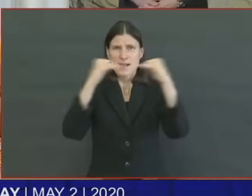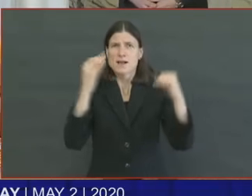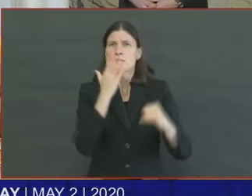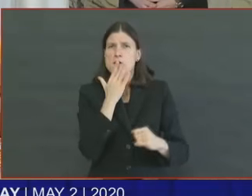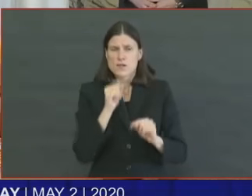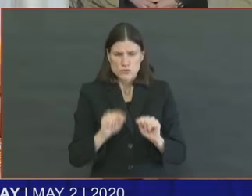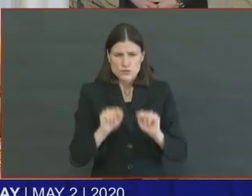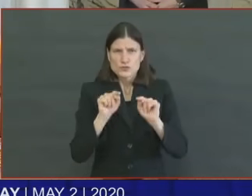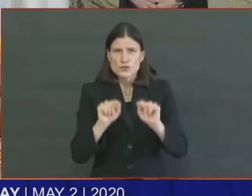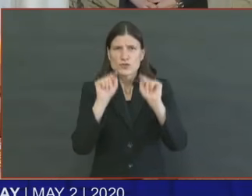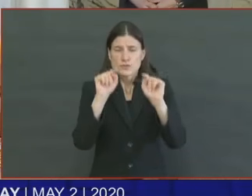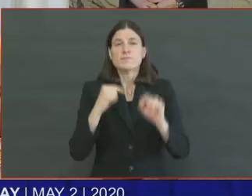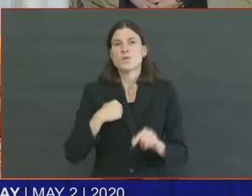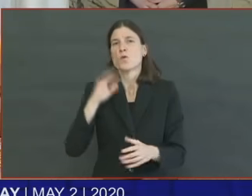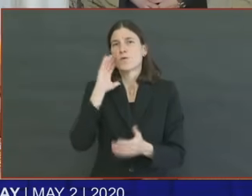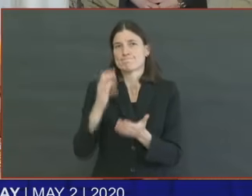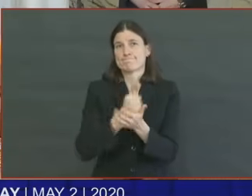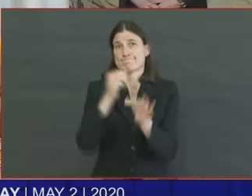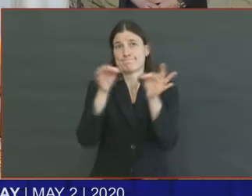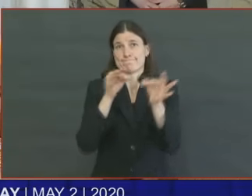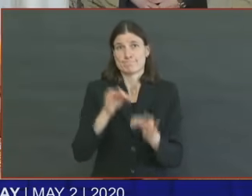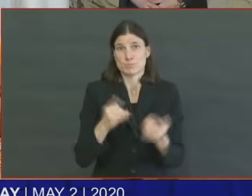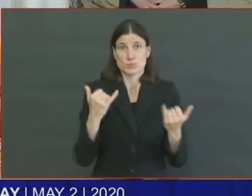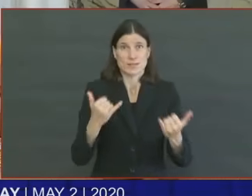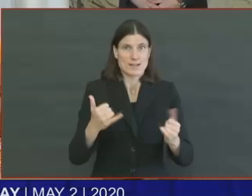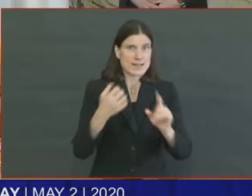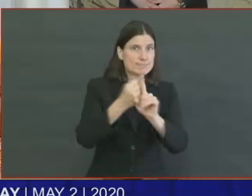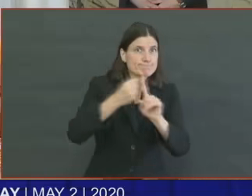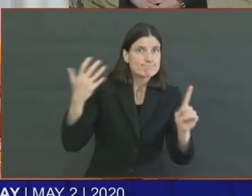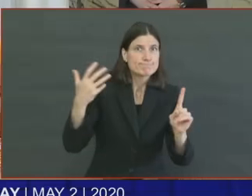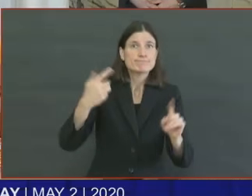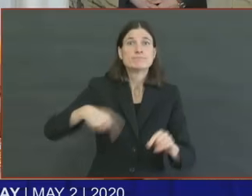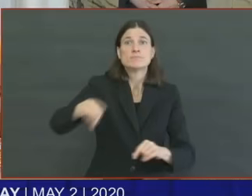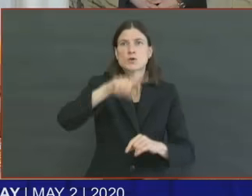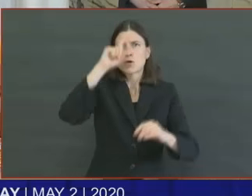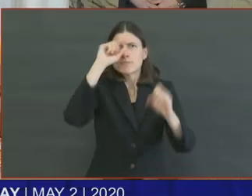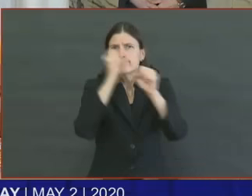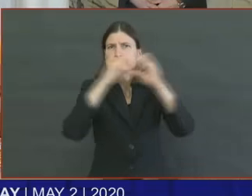for where we've been, what we know, where we think we are now.